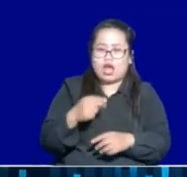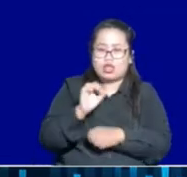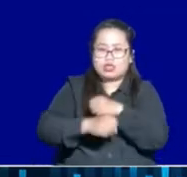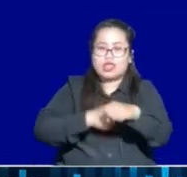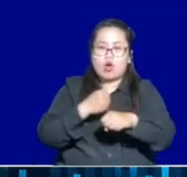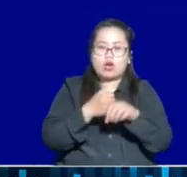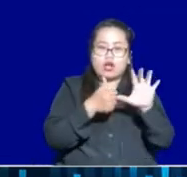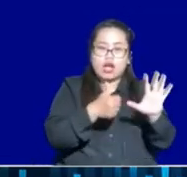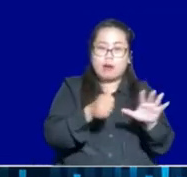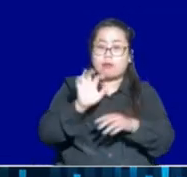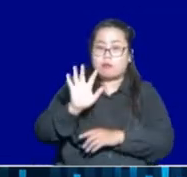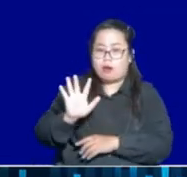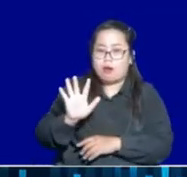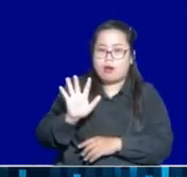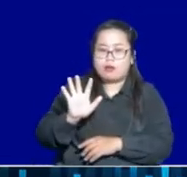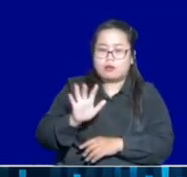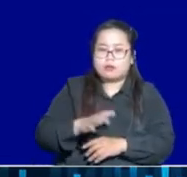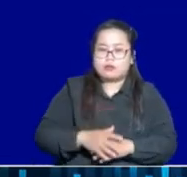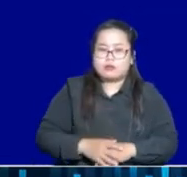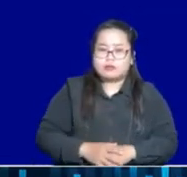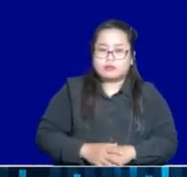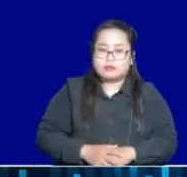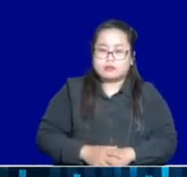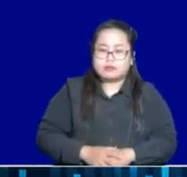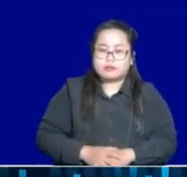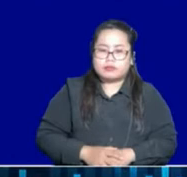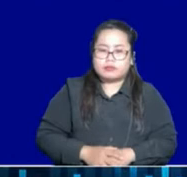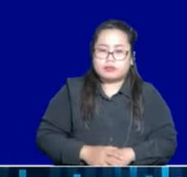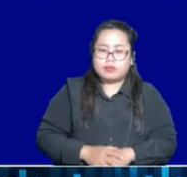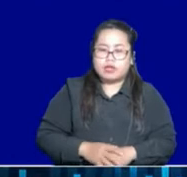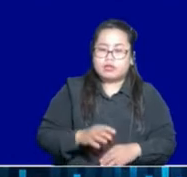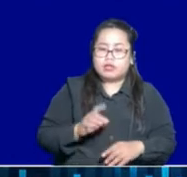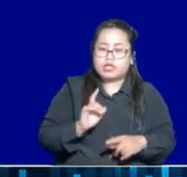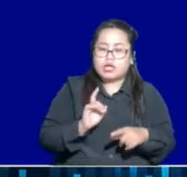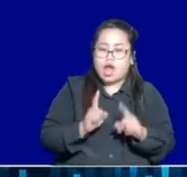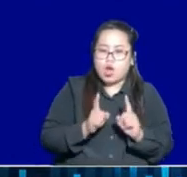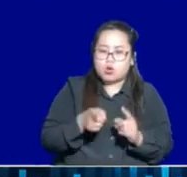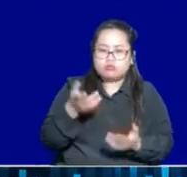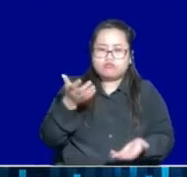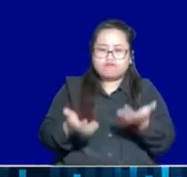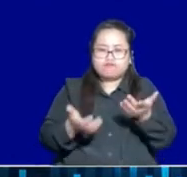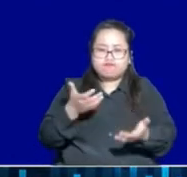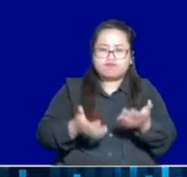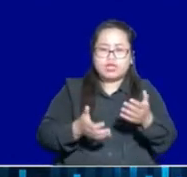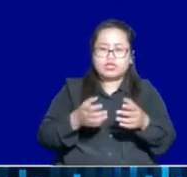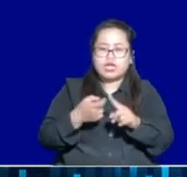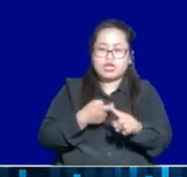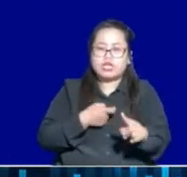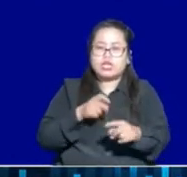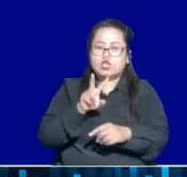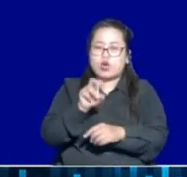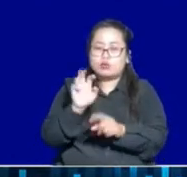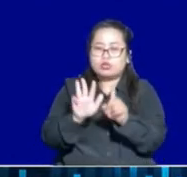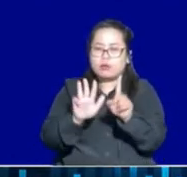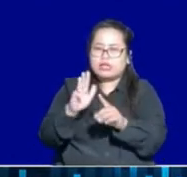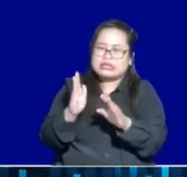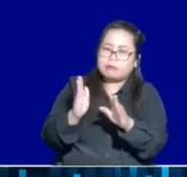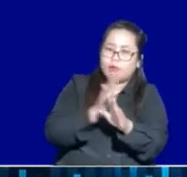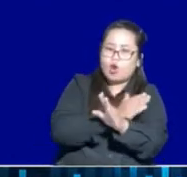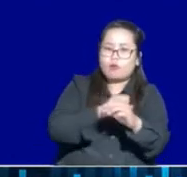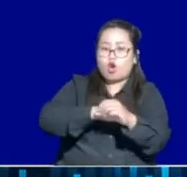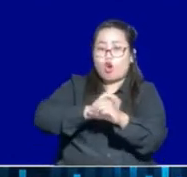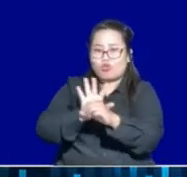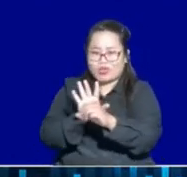of Indonesia just before COVID hit in 2019. And you see the export basket has gone up by a factor,